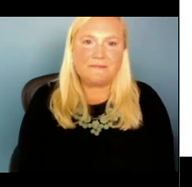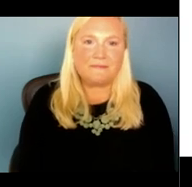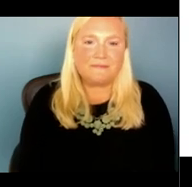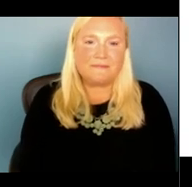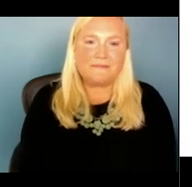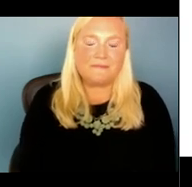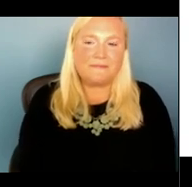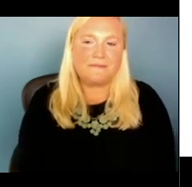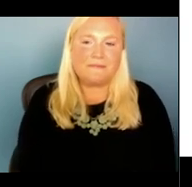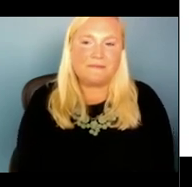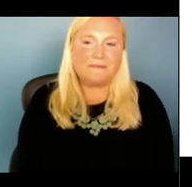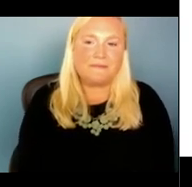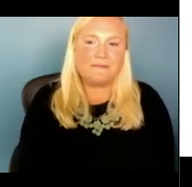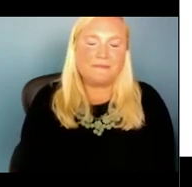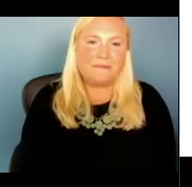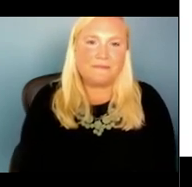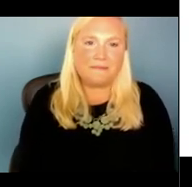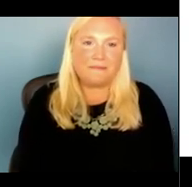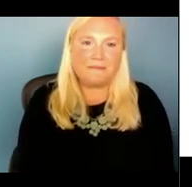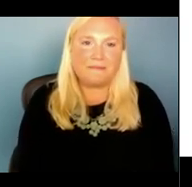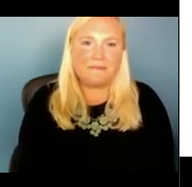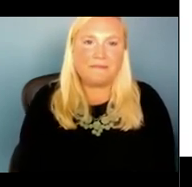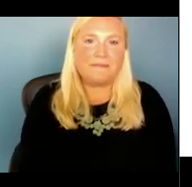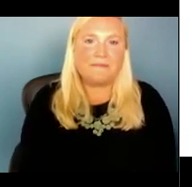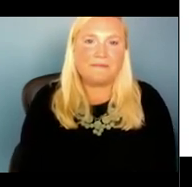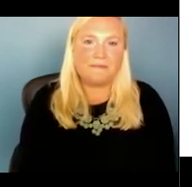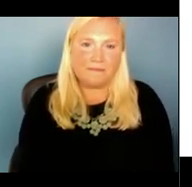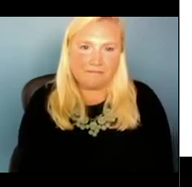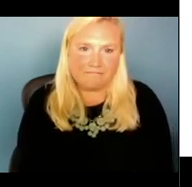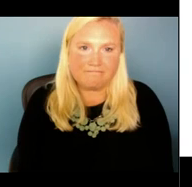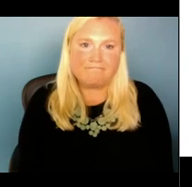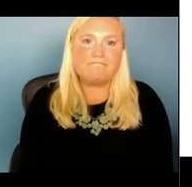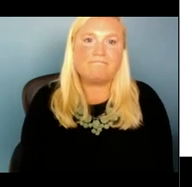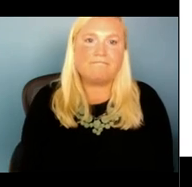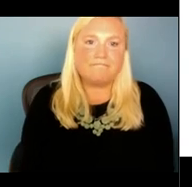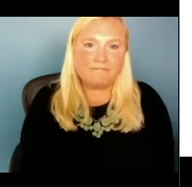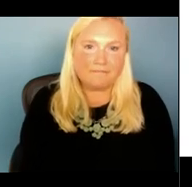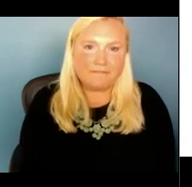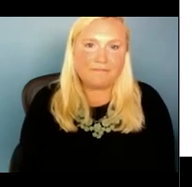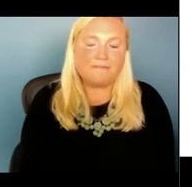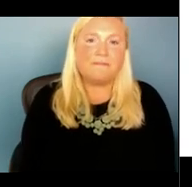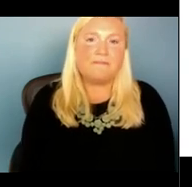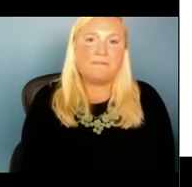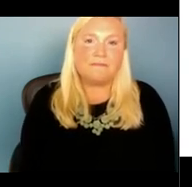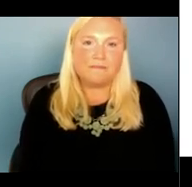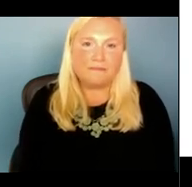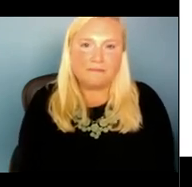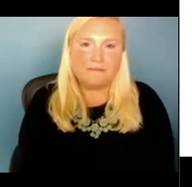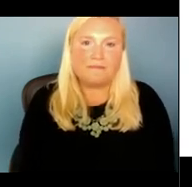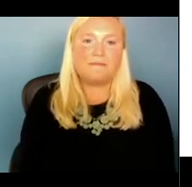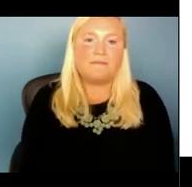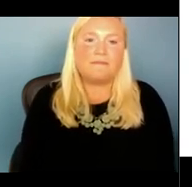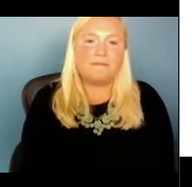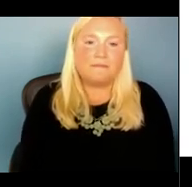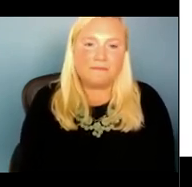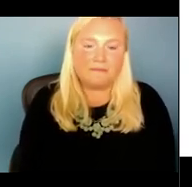important to me, is recognizing what stuttering is like for the speaker. What's the speaker experiencing in that